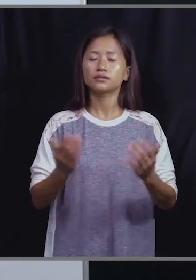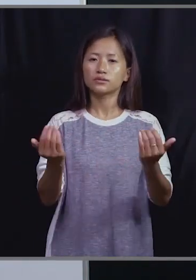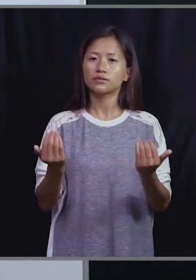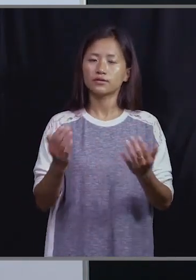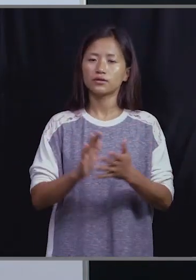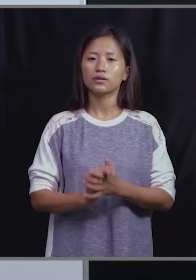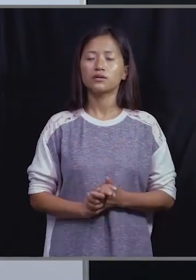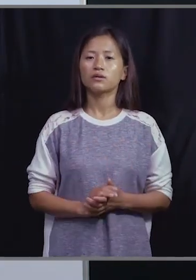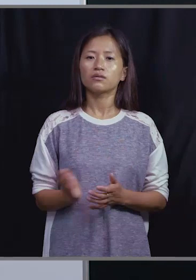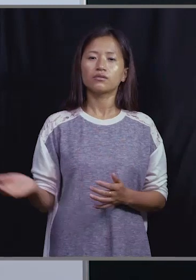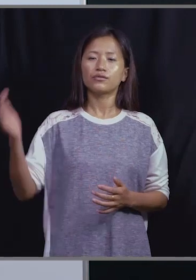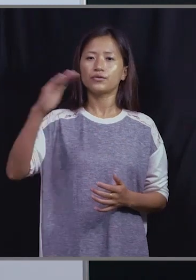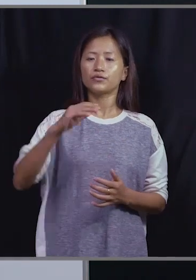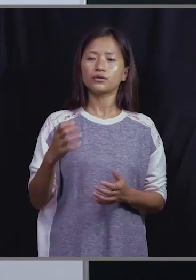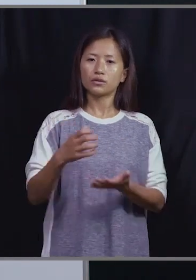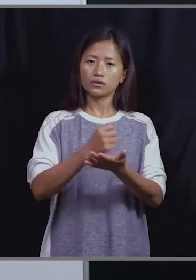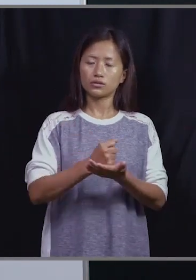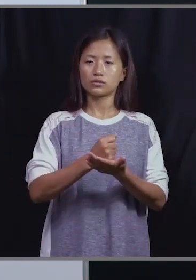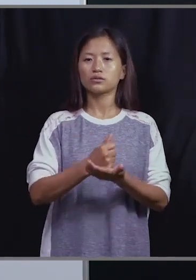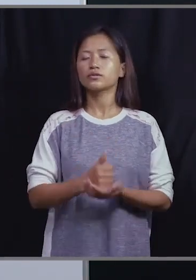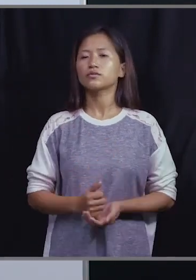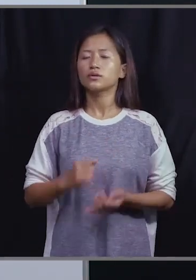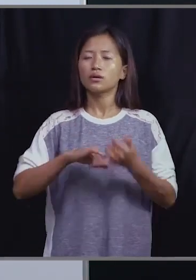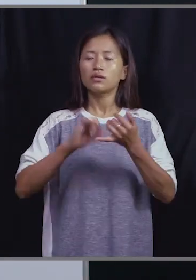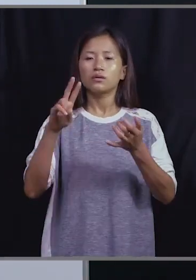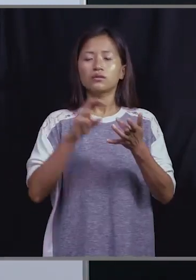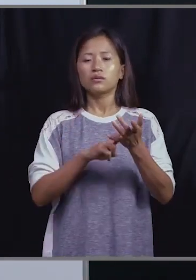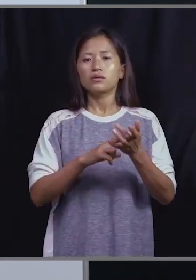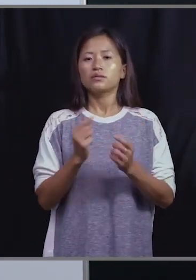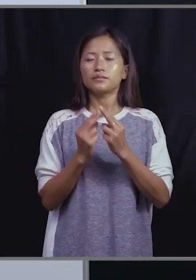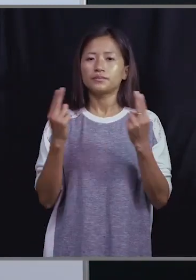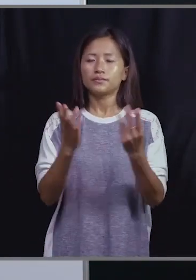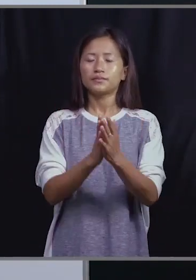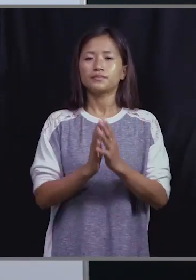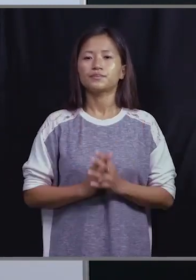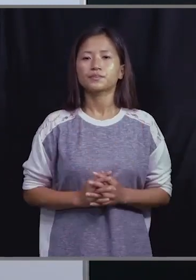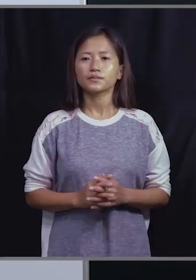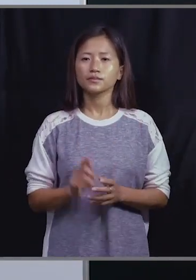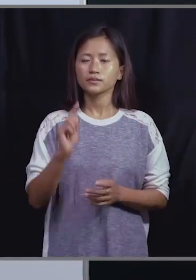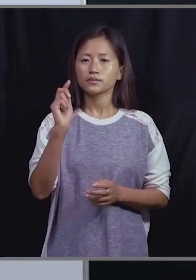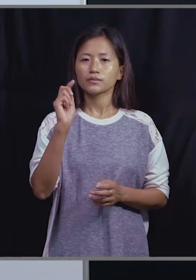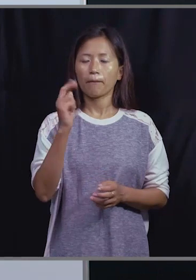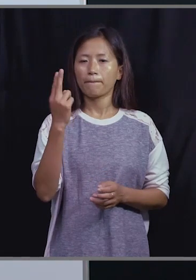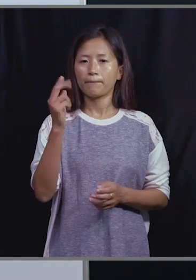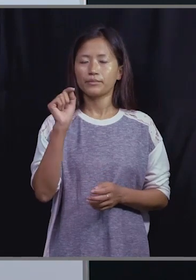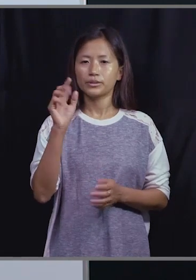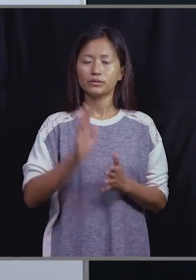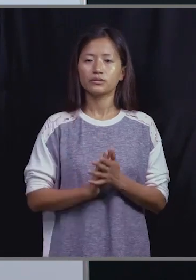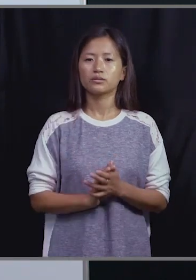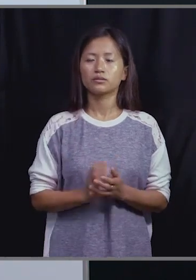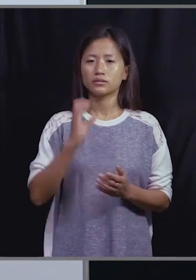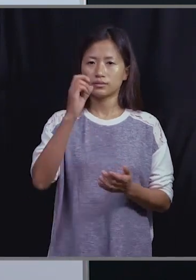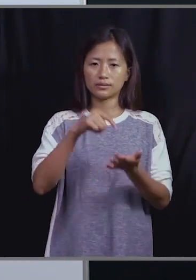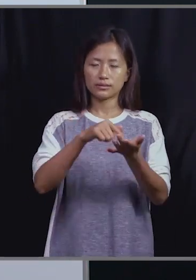them from the control of the Soviet Union. All right. Point number 2, we have Central